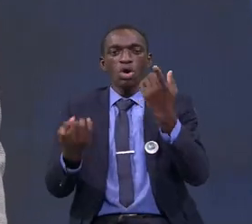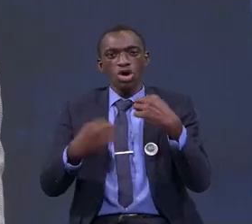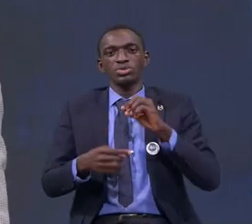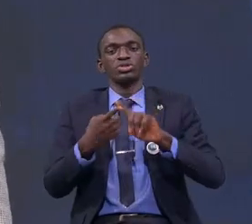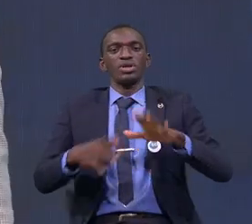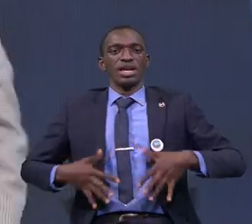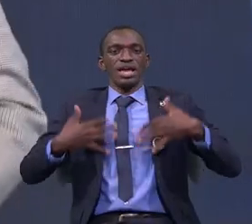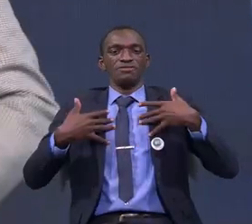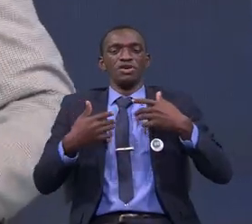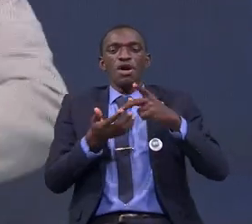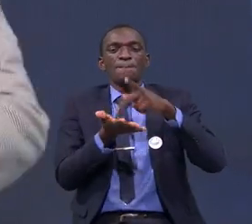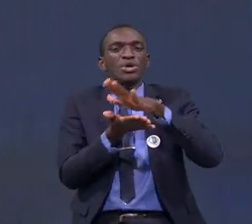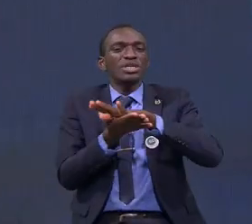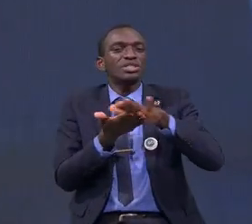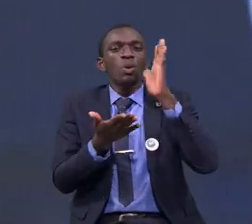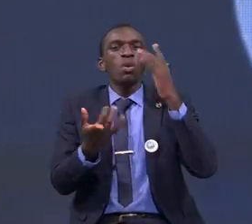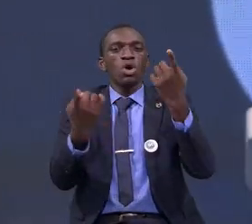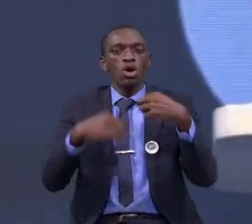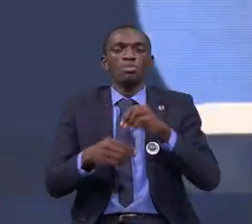Purity will come in your life.